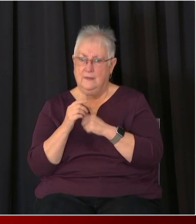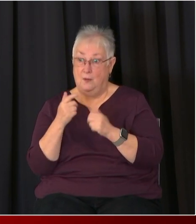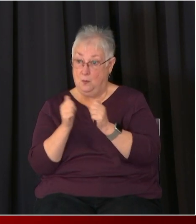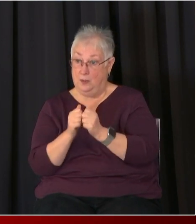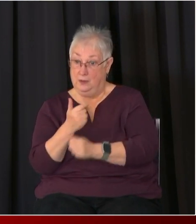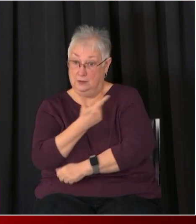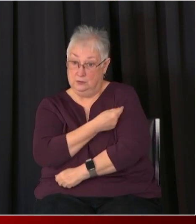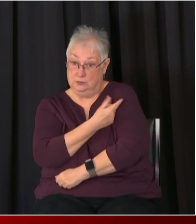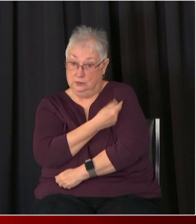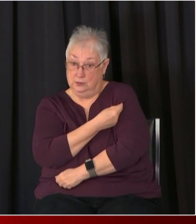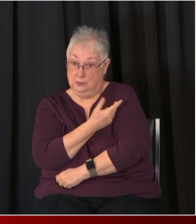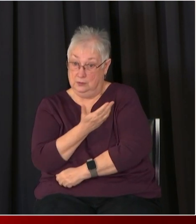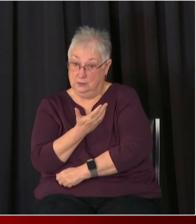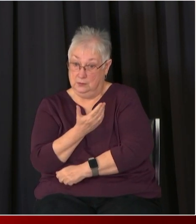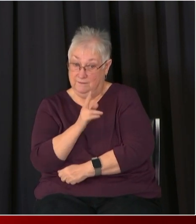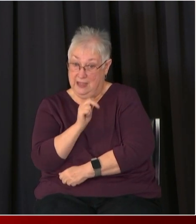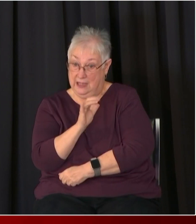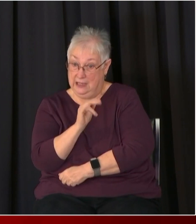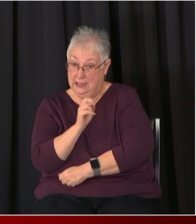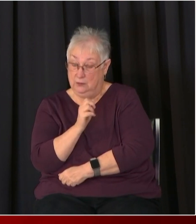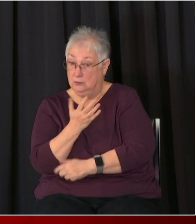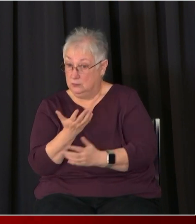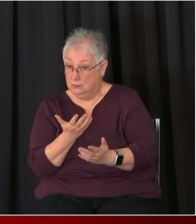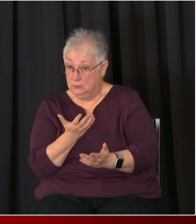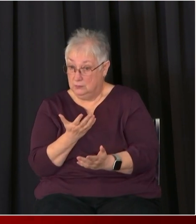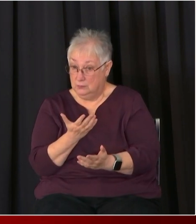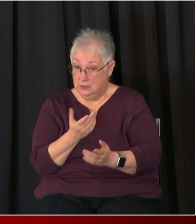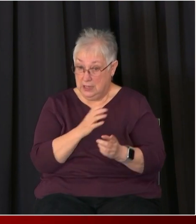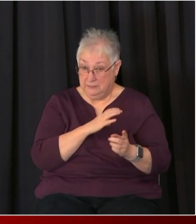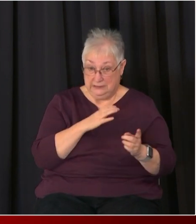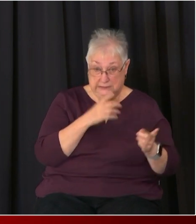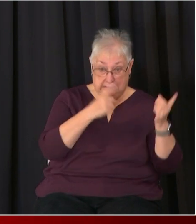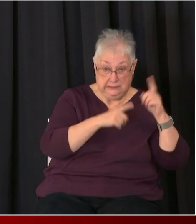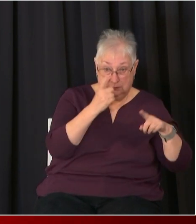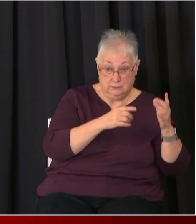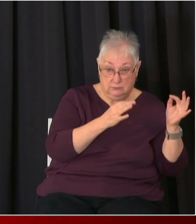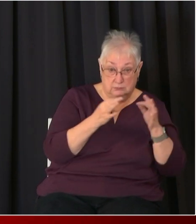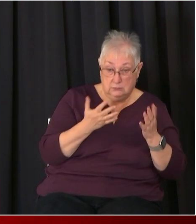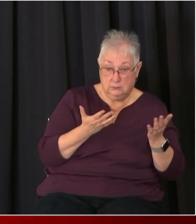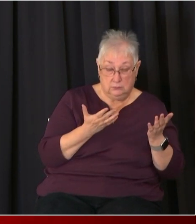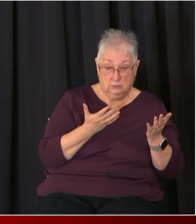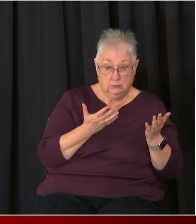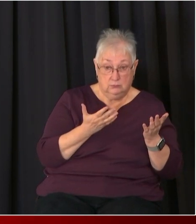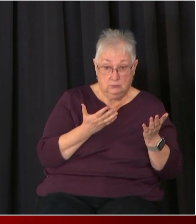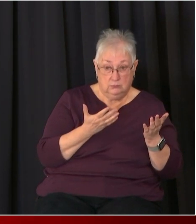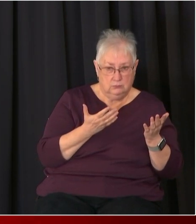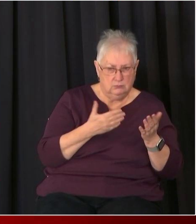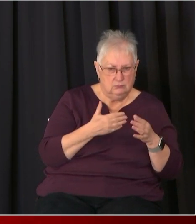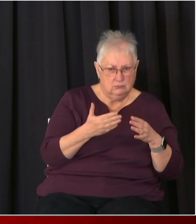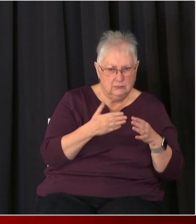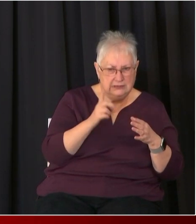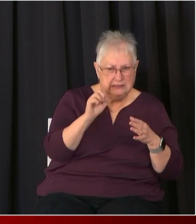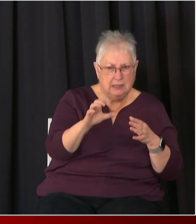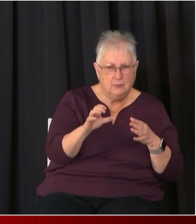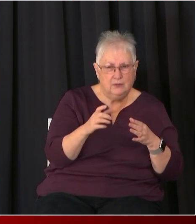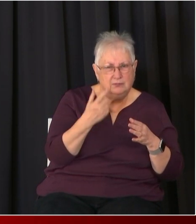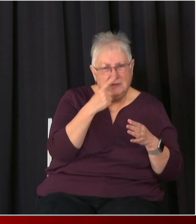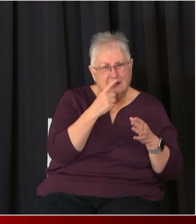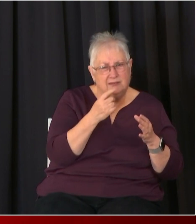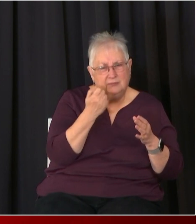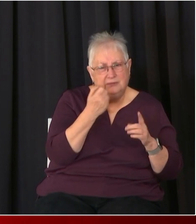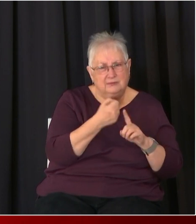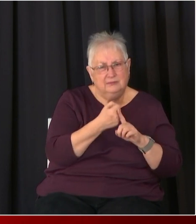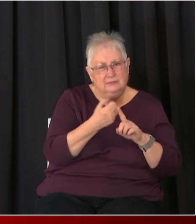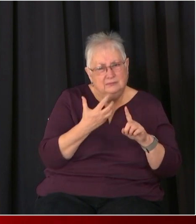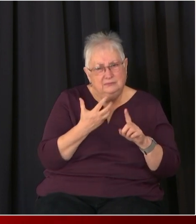come into play. And that looks like that's going to take place in December. Could you please